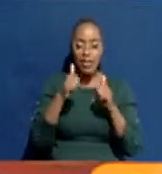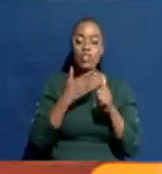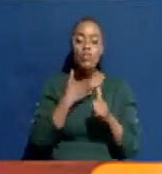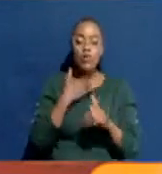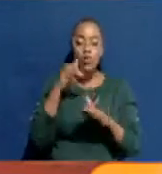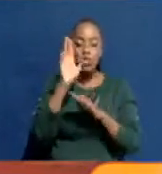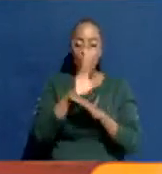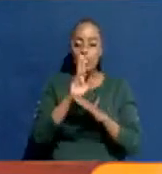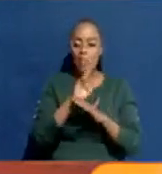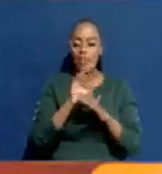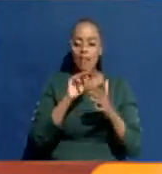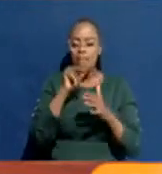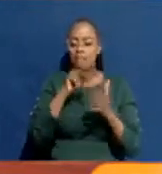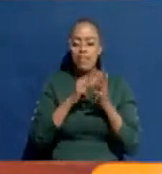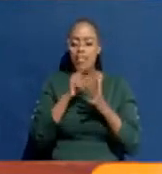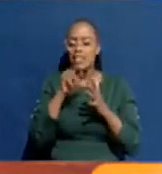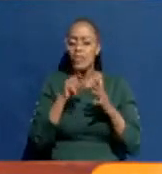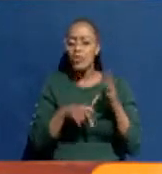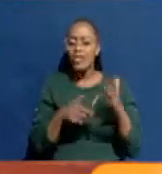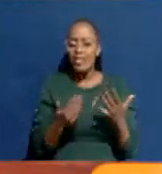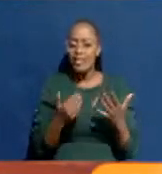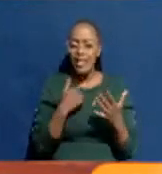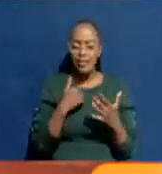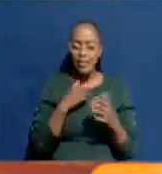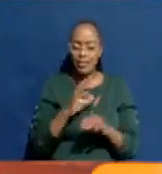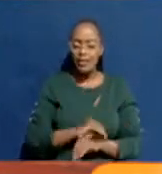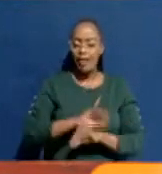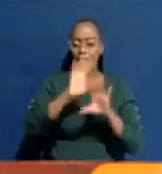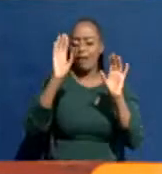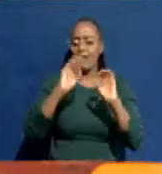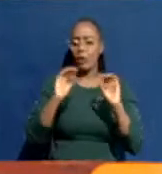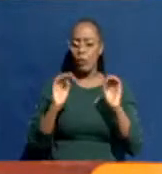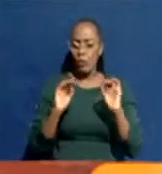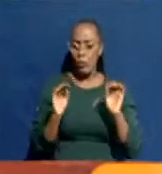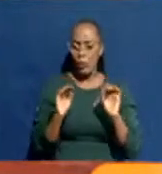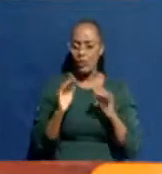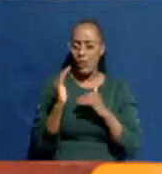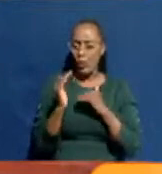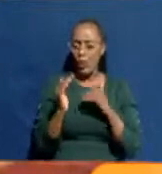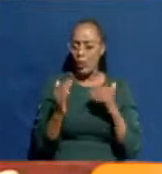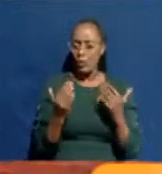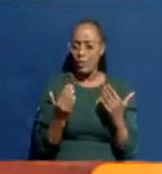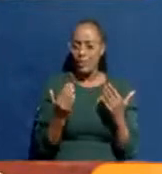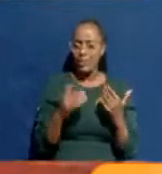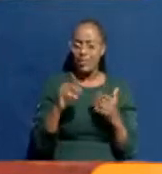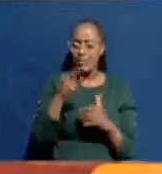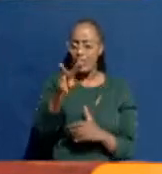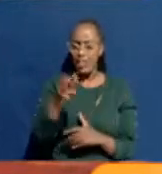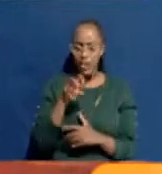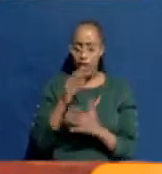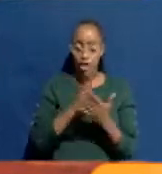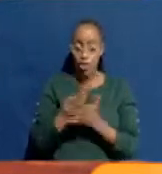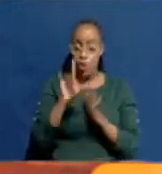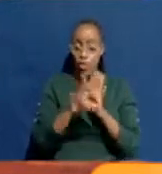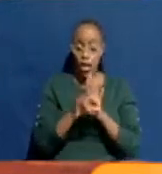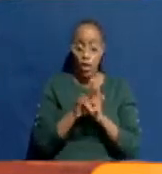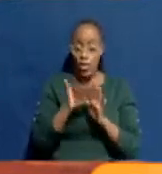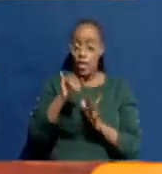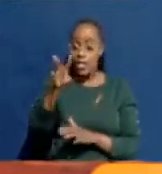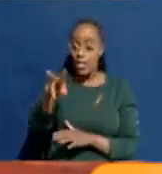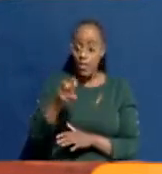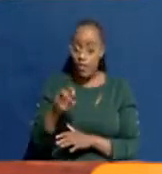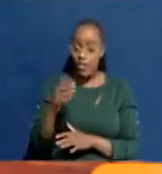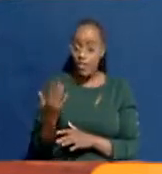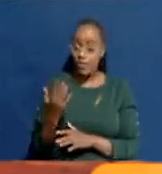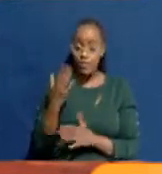spend. I mean, what is that? I mean, if it's not broad daylight, kind of almost, I mean, you know, theft by law, you know? Robbery